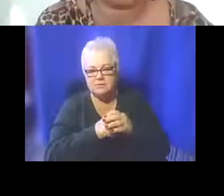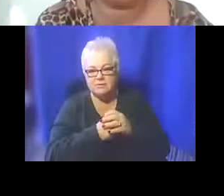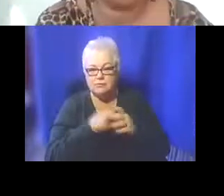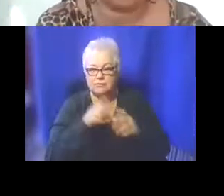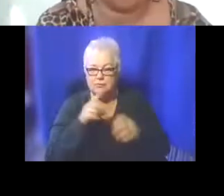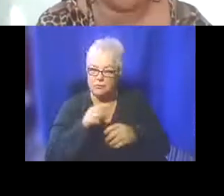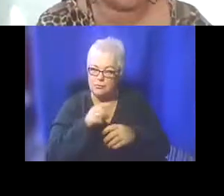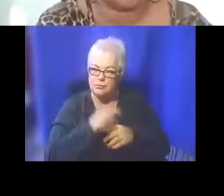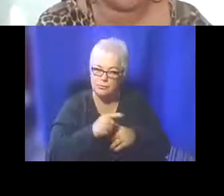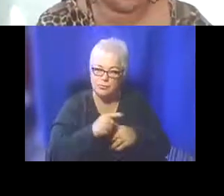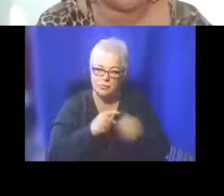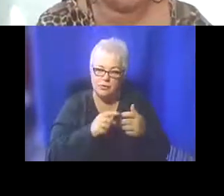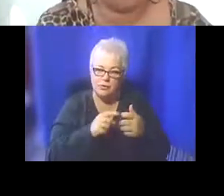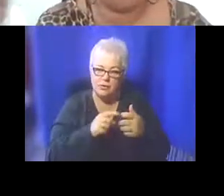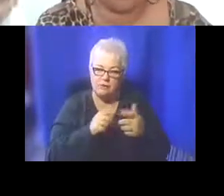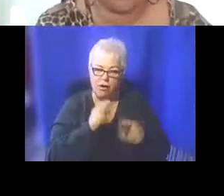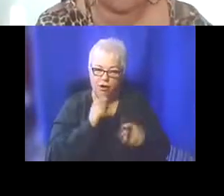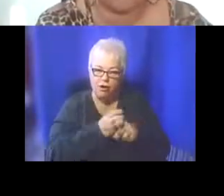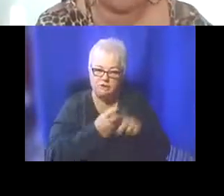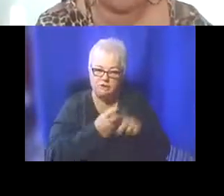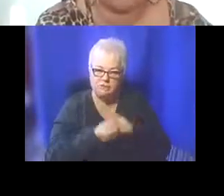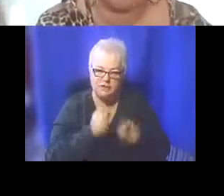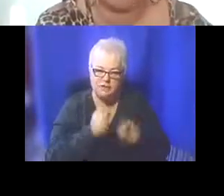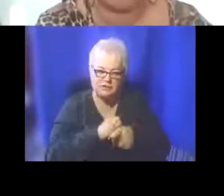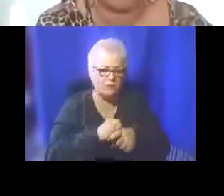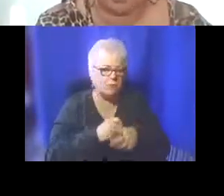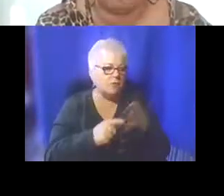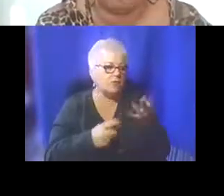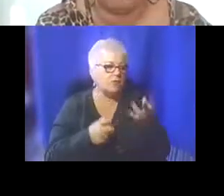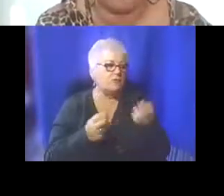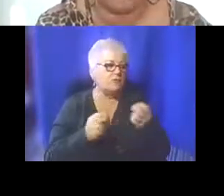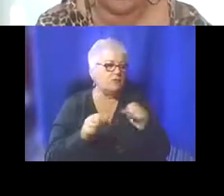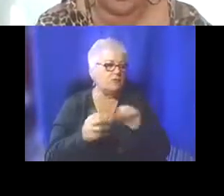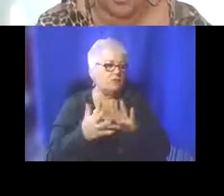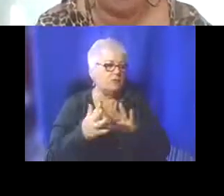ever, after a really hard incident, like, what do you do to address the